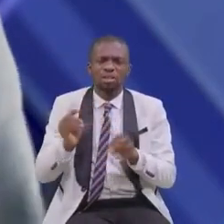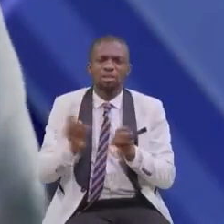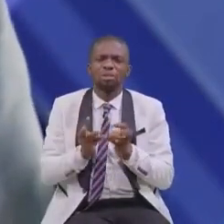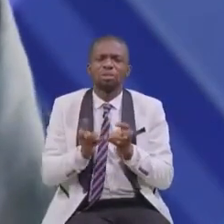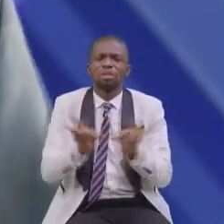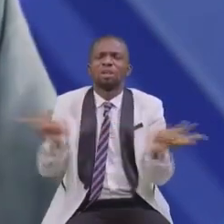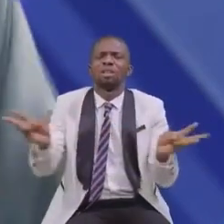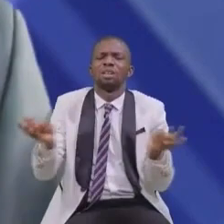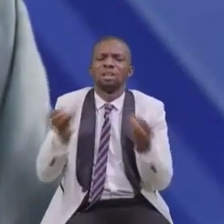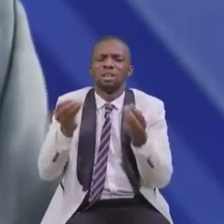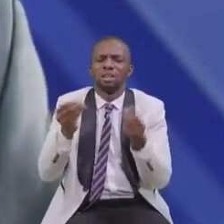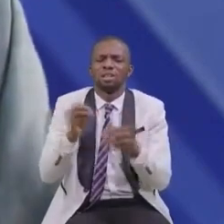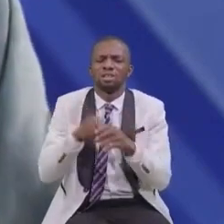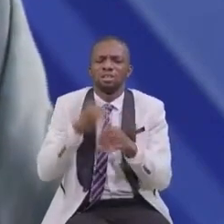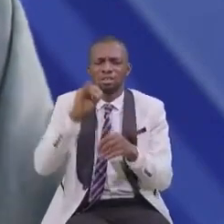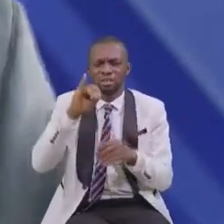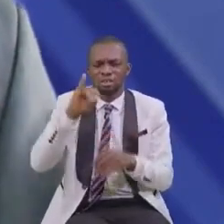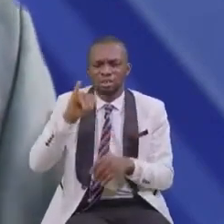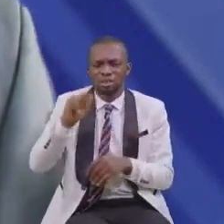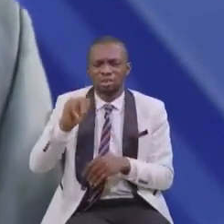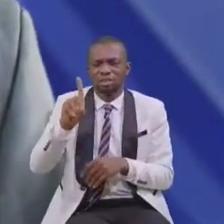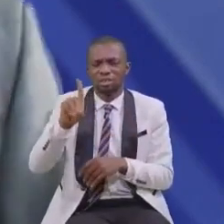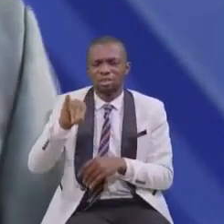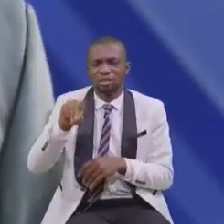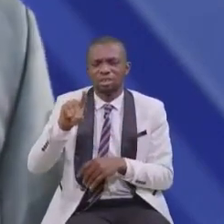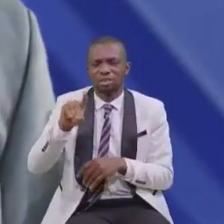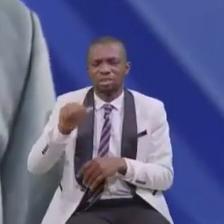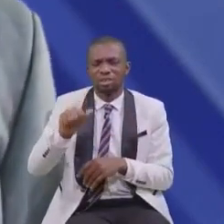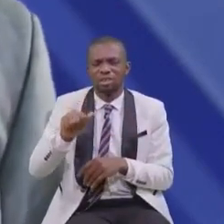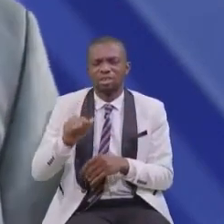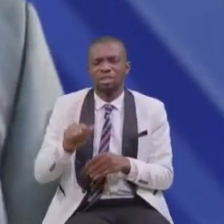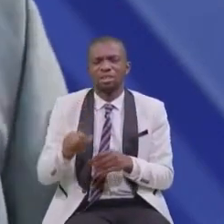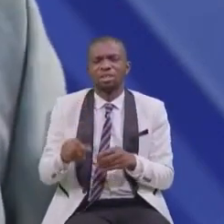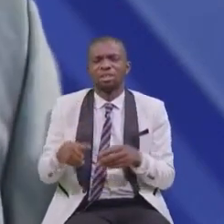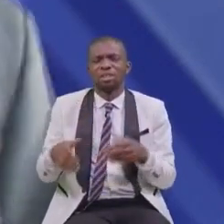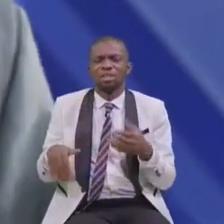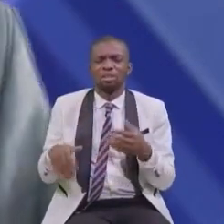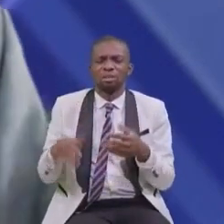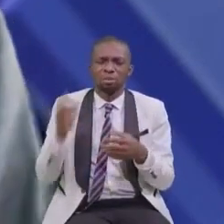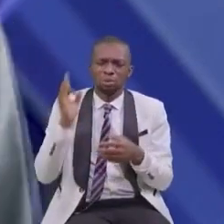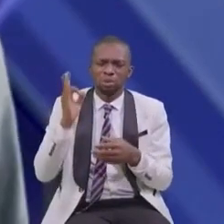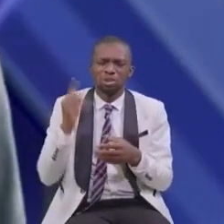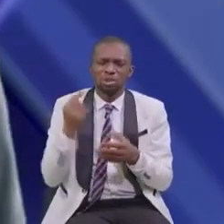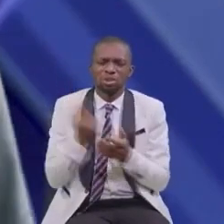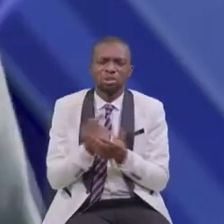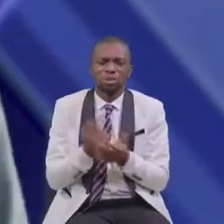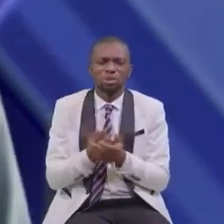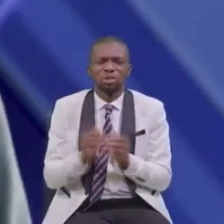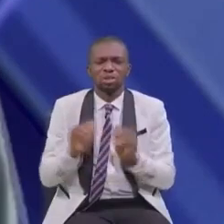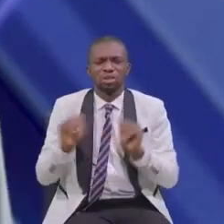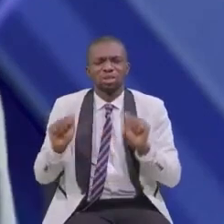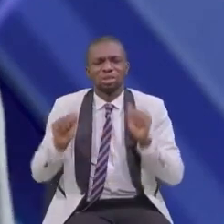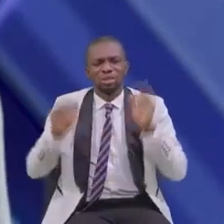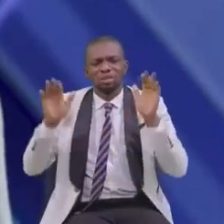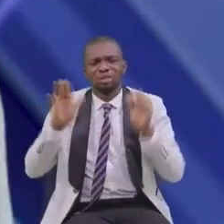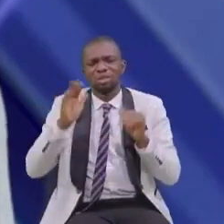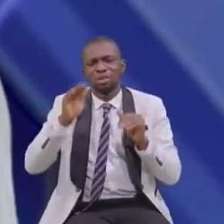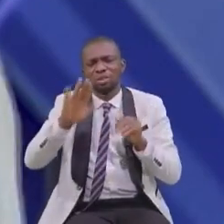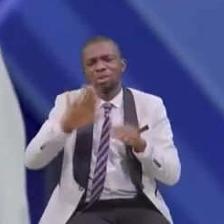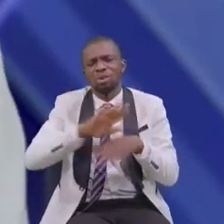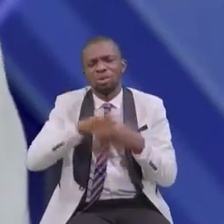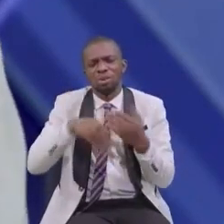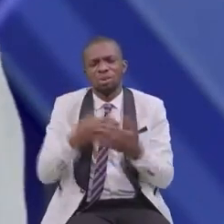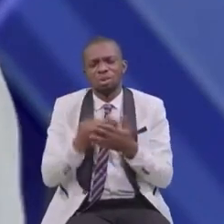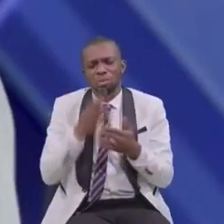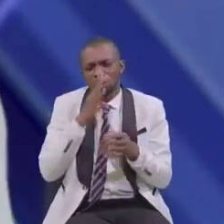cover Africa. Let us cover Europe. Let us cover America. Wherever you are found, give your all. Be like the servant